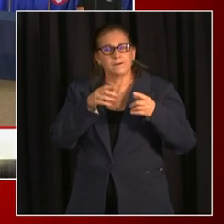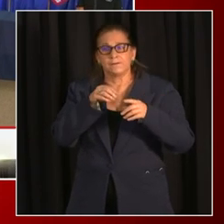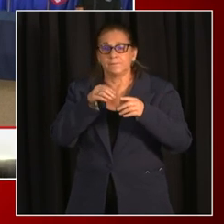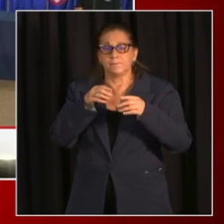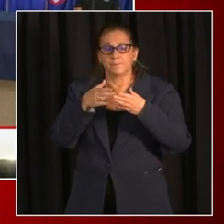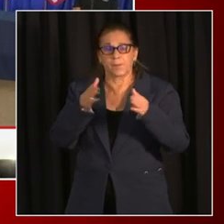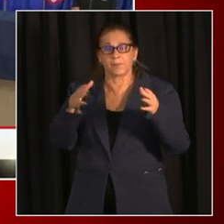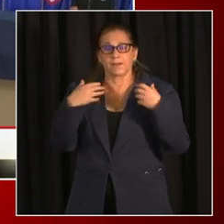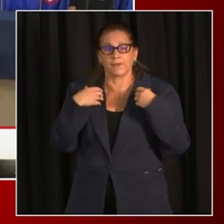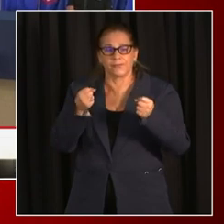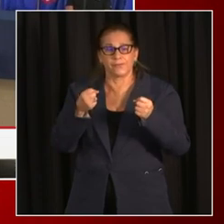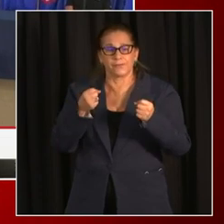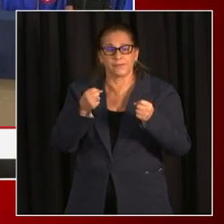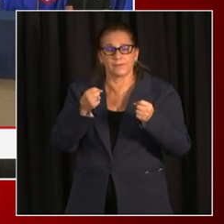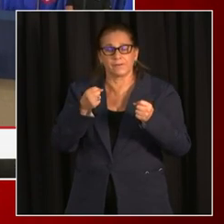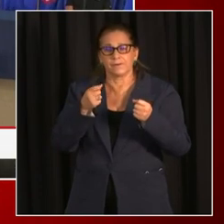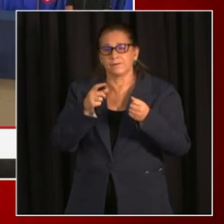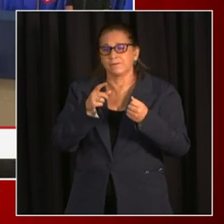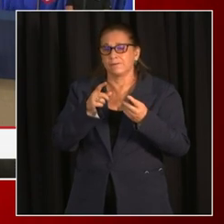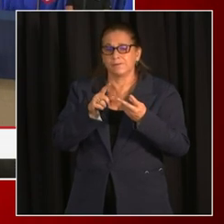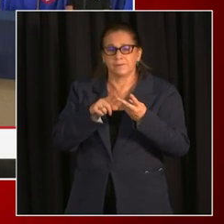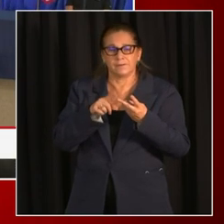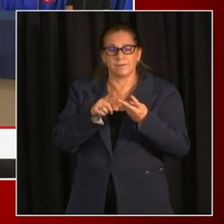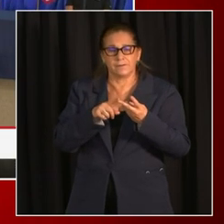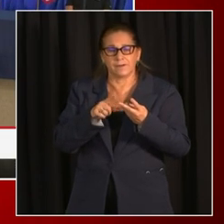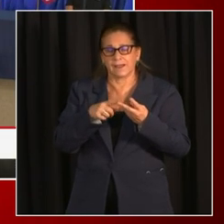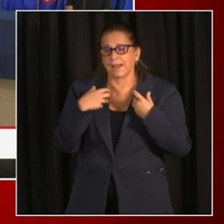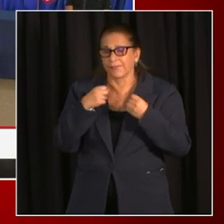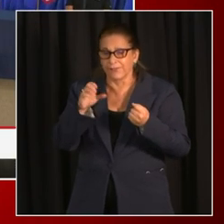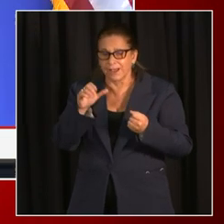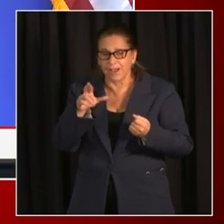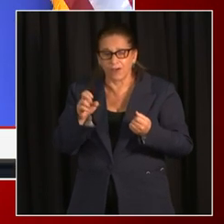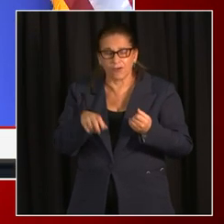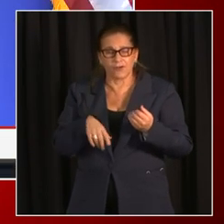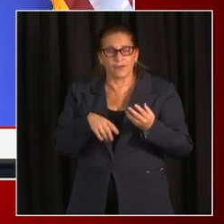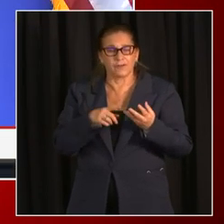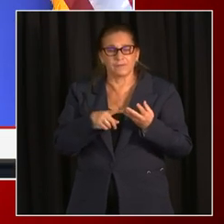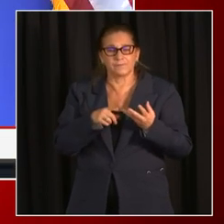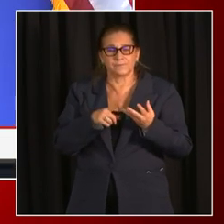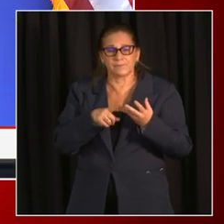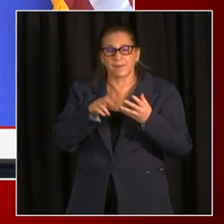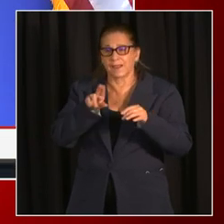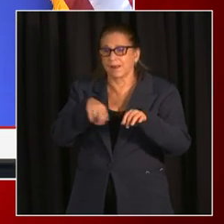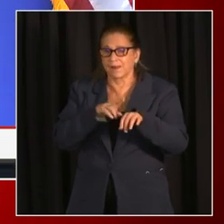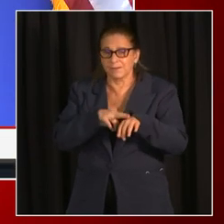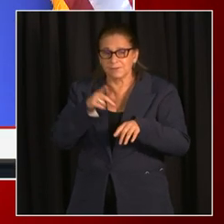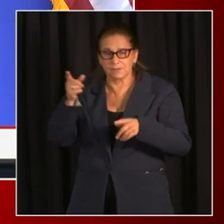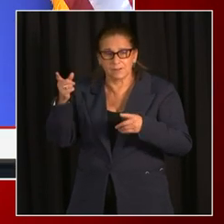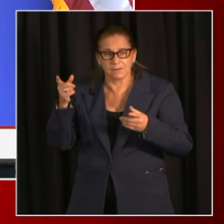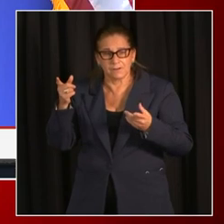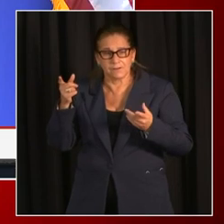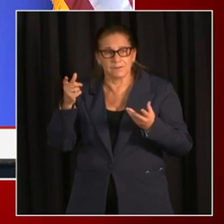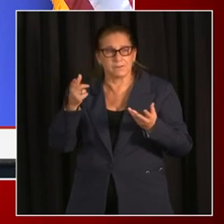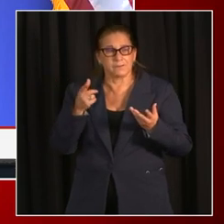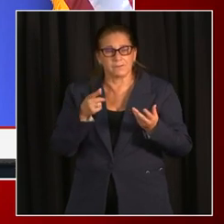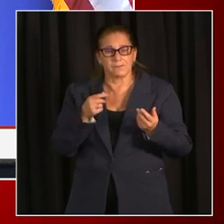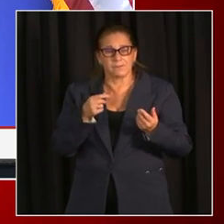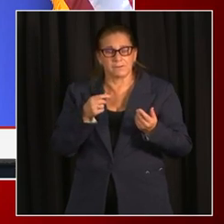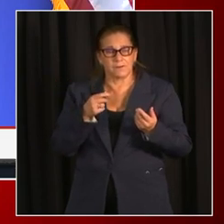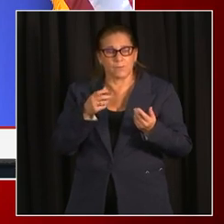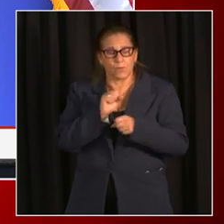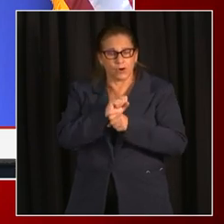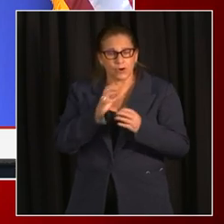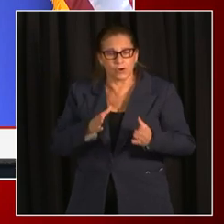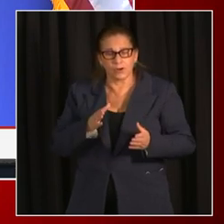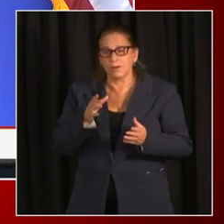as healthcare workers. There's a lot of attention nationally put on factory workers, people